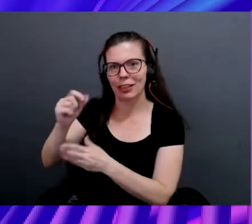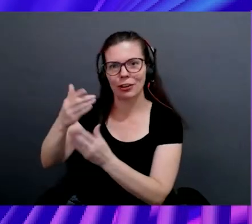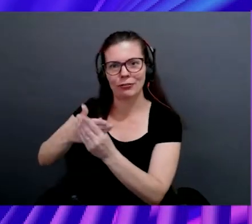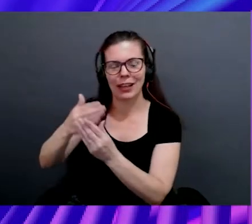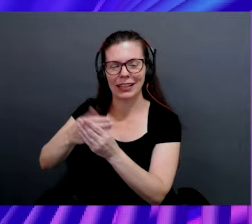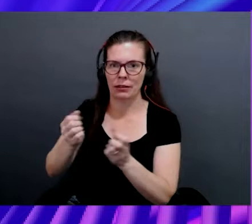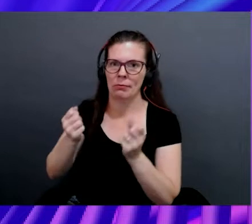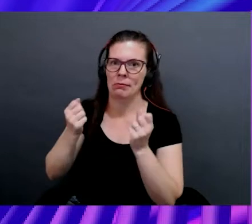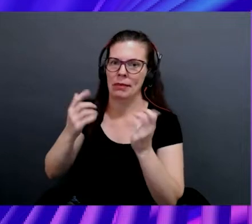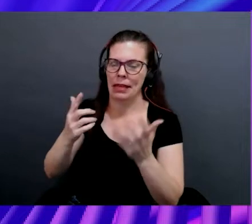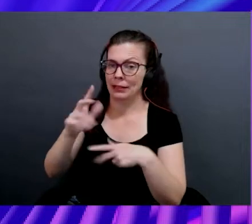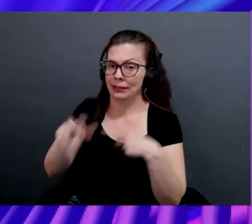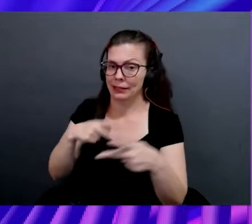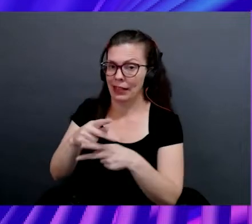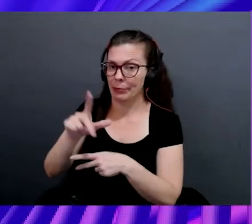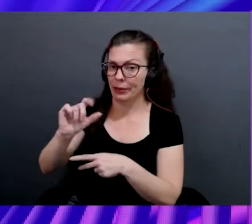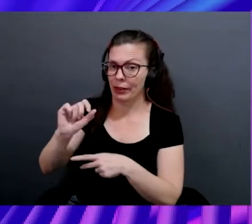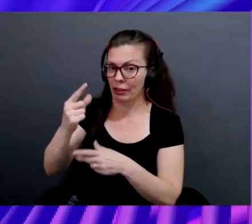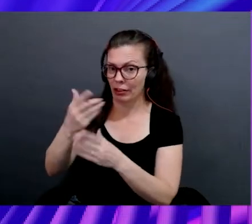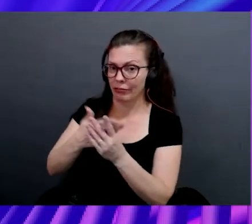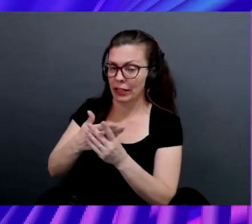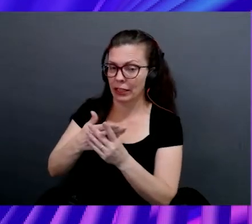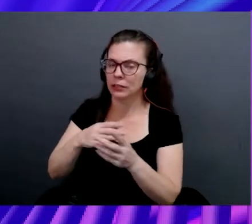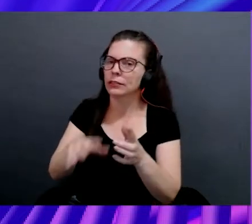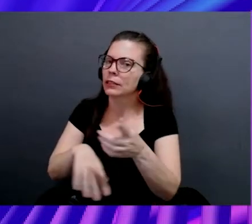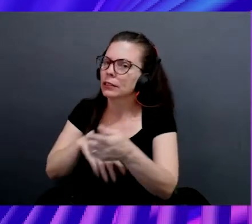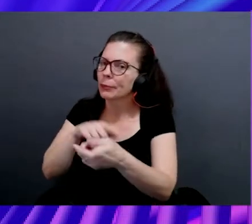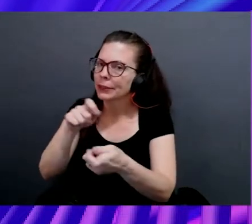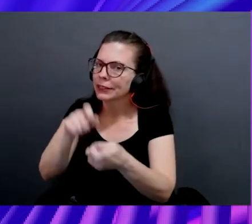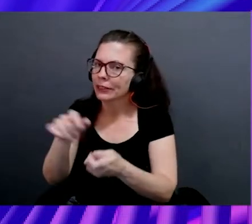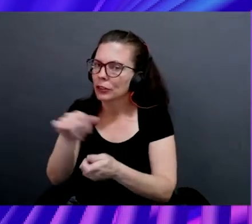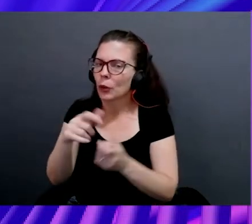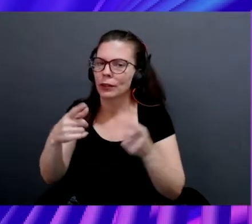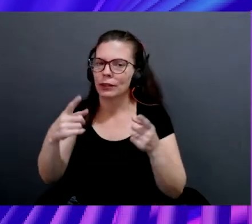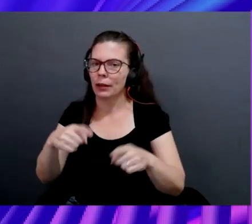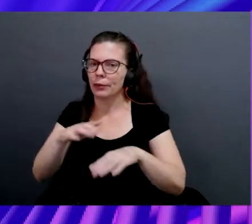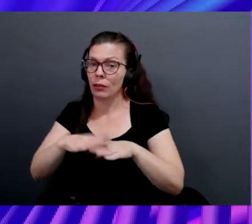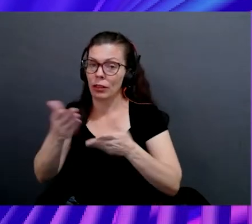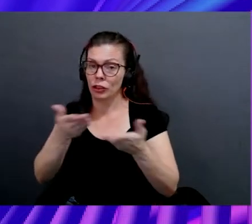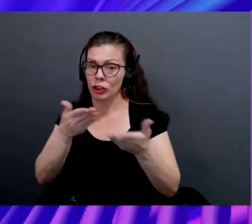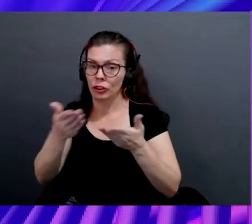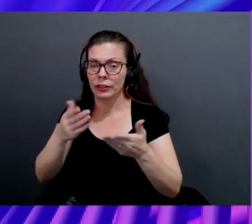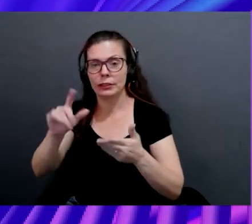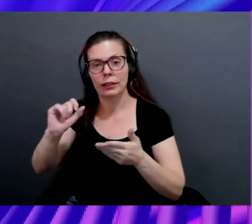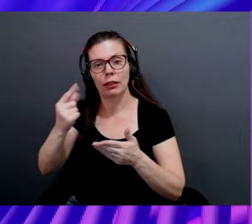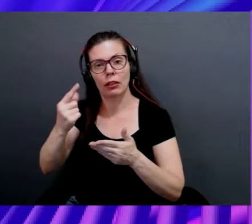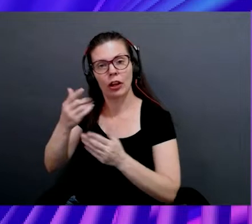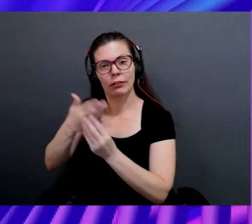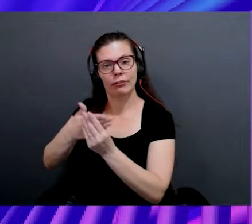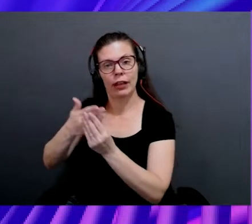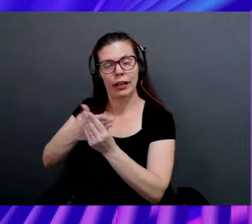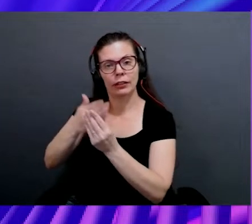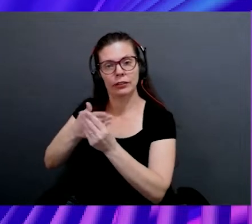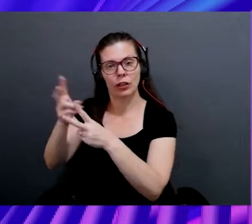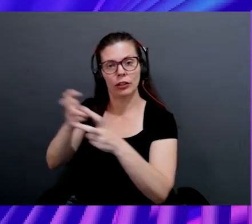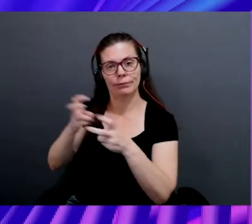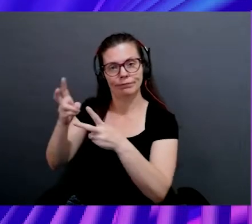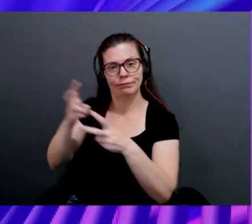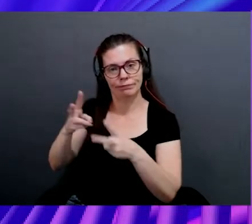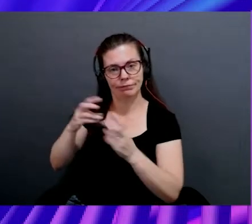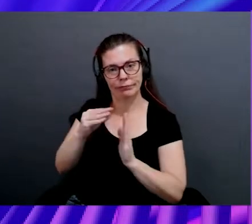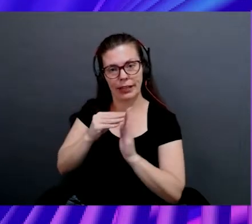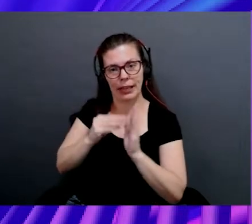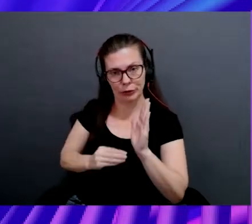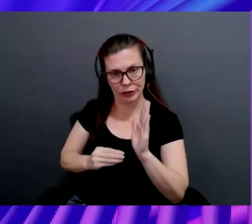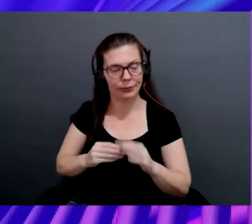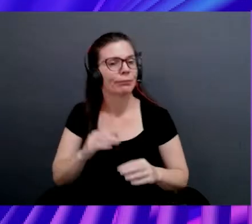and specifically what's happening on those services that the log files are capturing. Exactly, and you know what